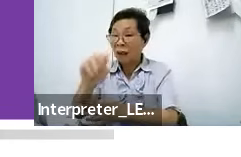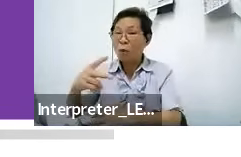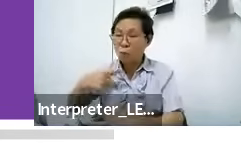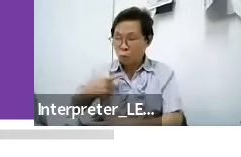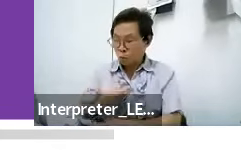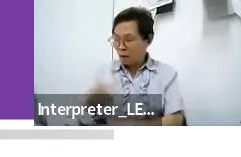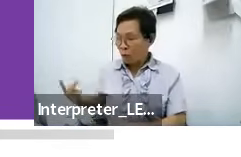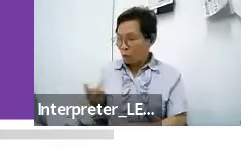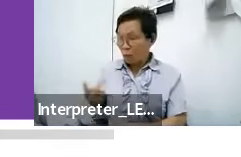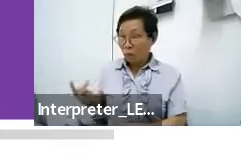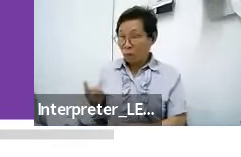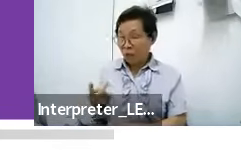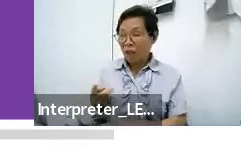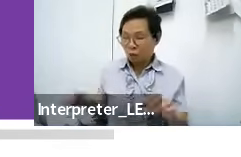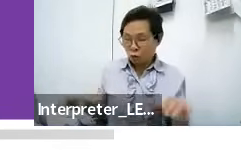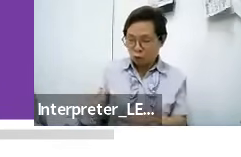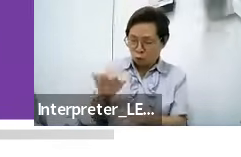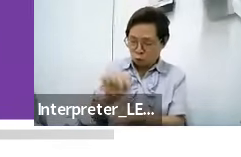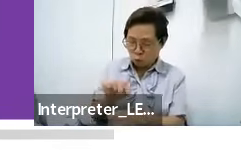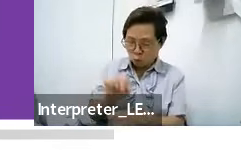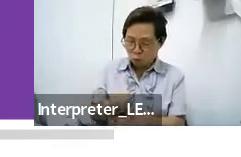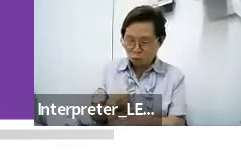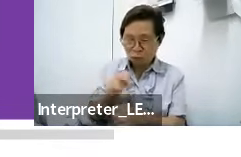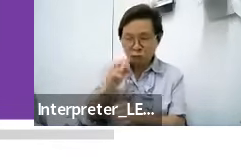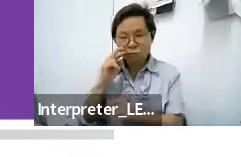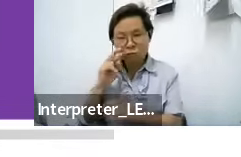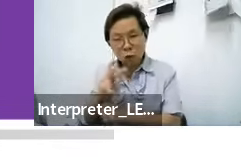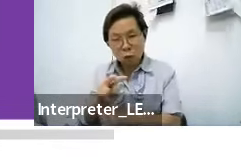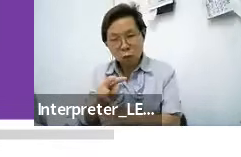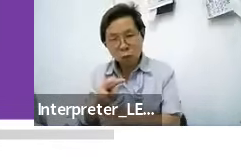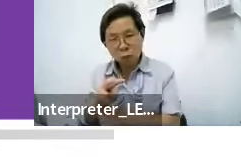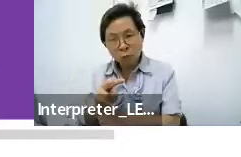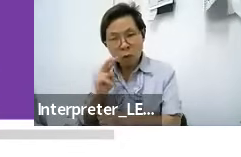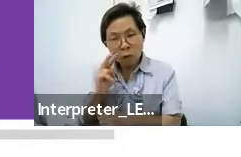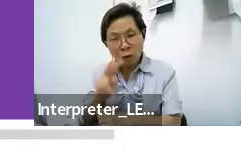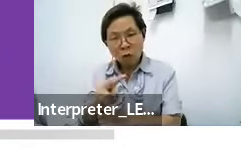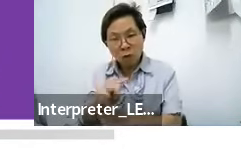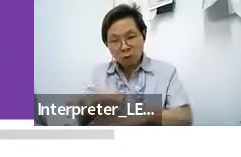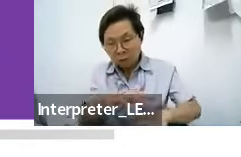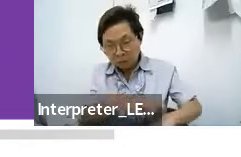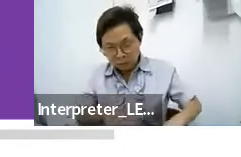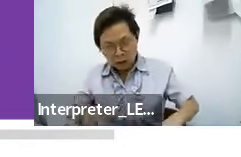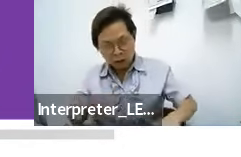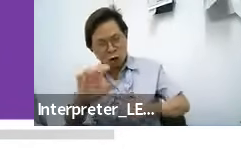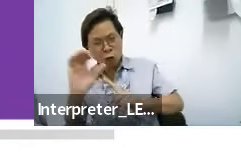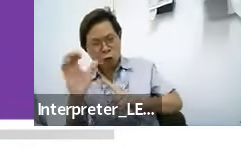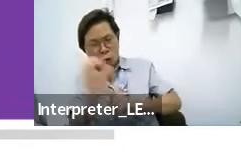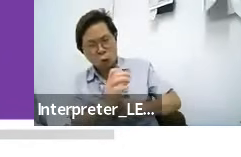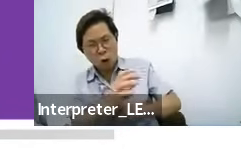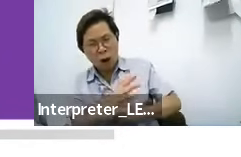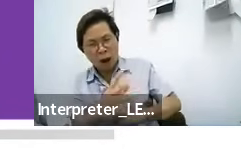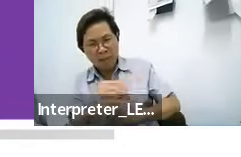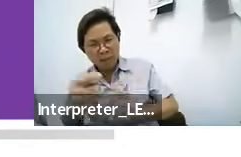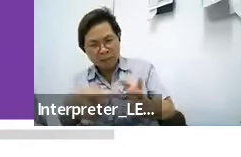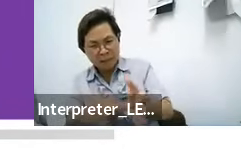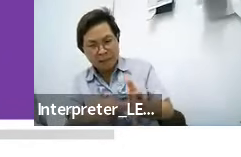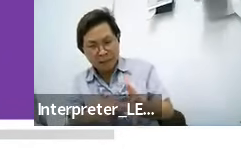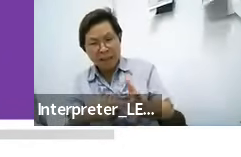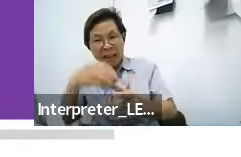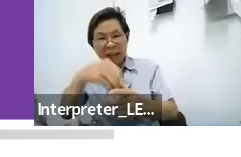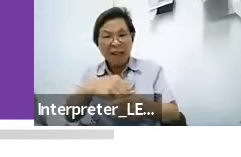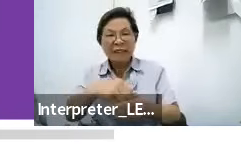we have been doing some work to look at the contextual condition and contextual needs in